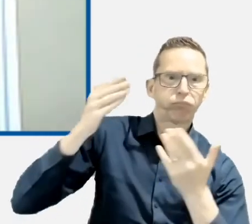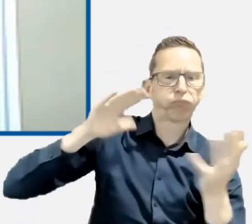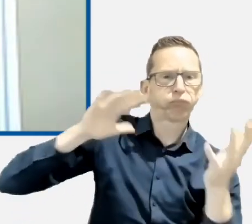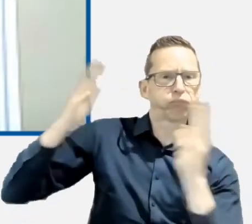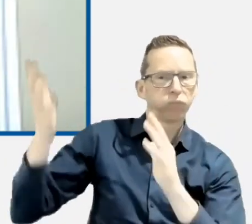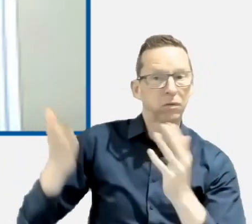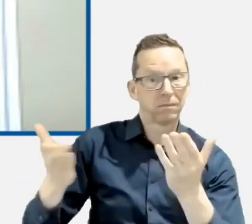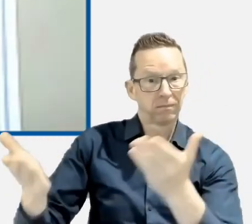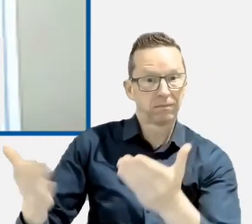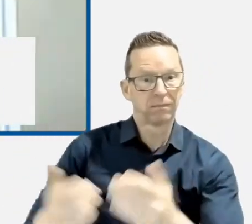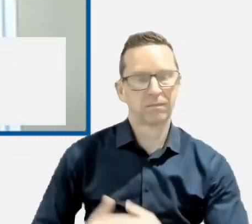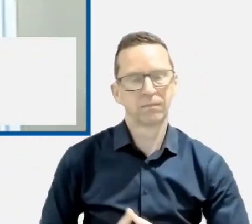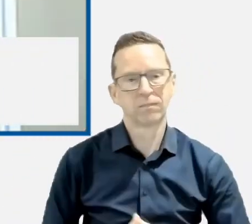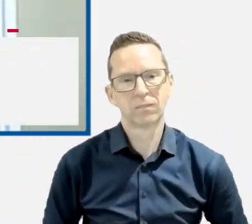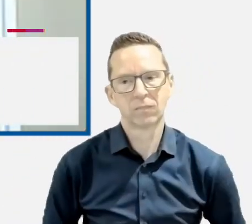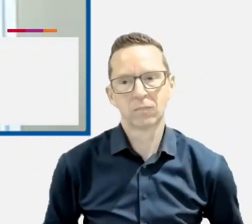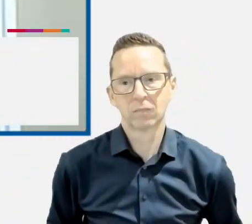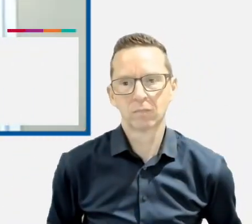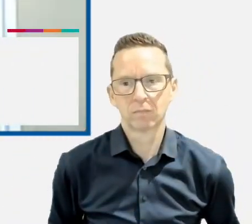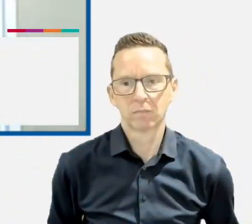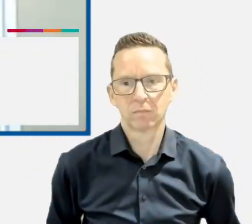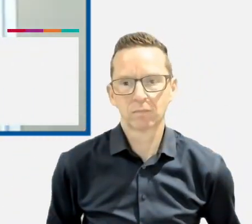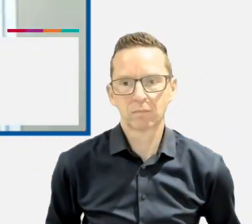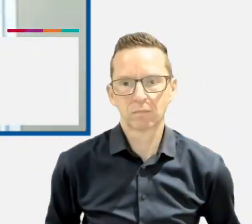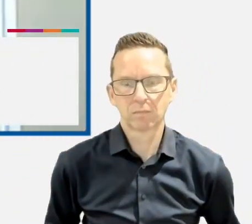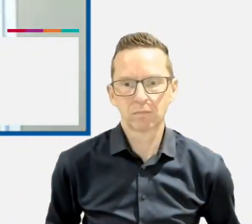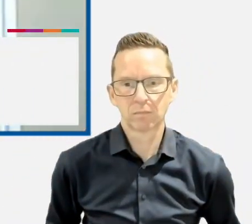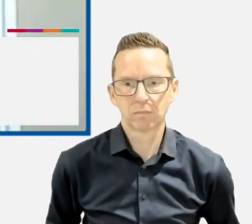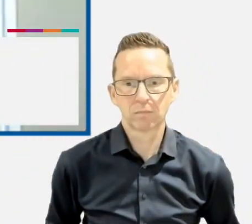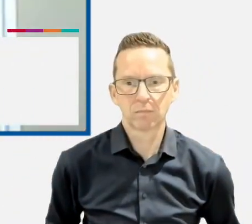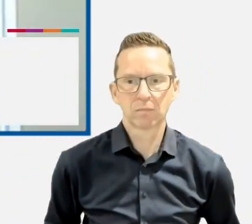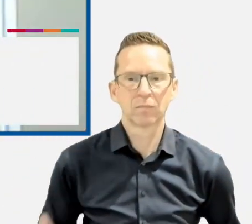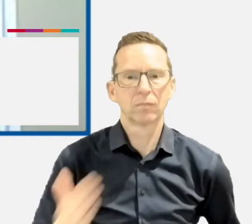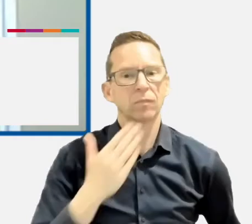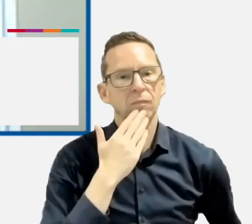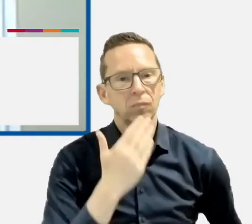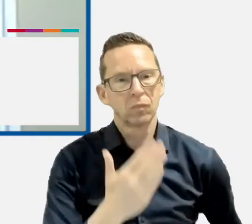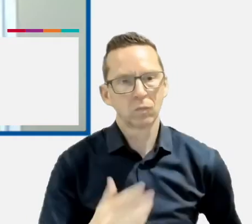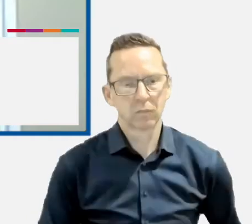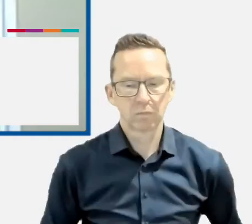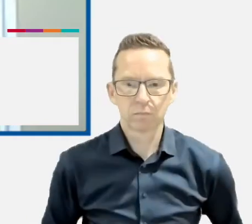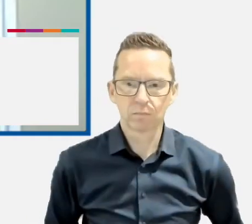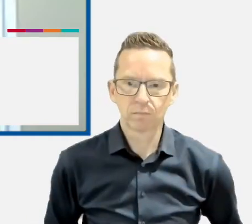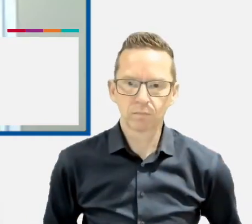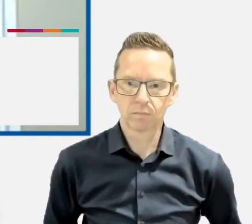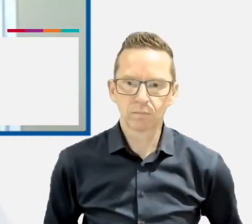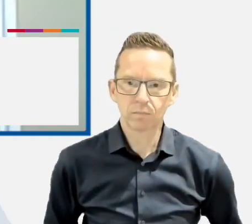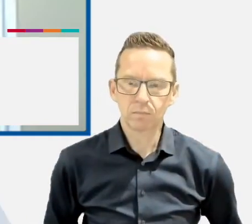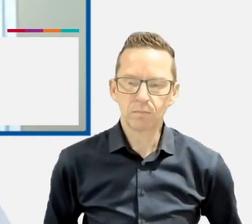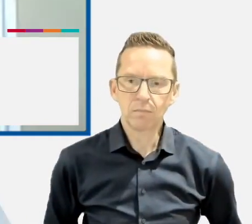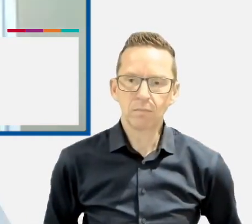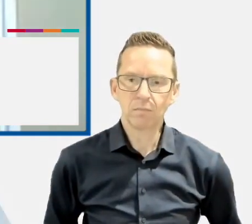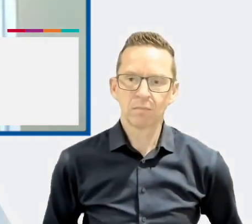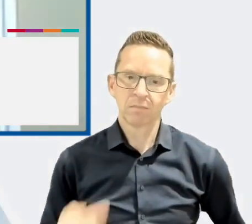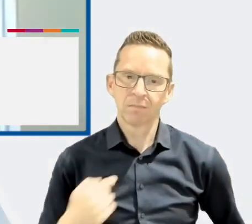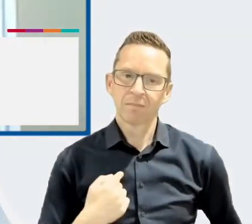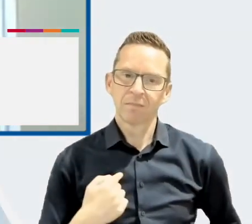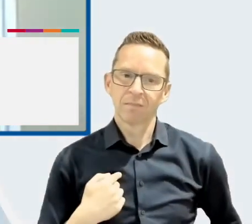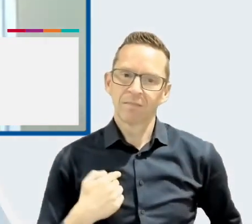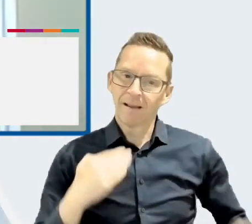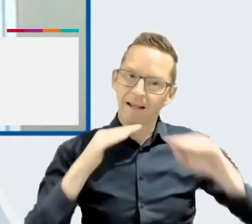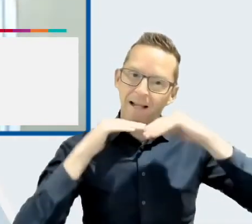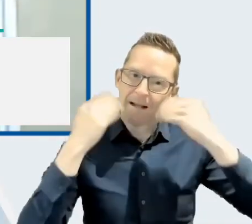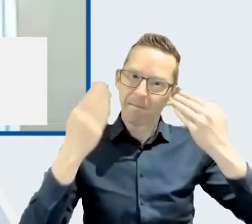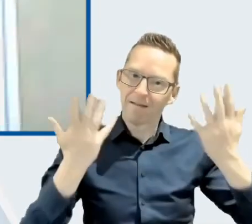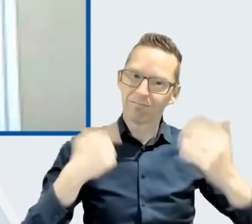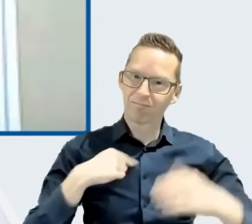Thank you very much, Mr. Chairperson. I enjoyed Nairobi as well, so mutual admiration for